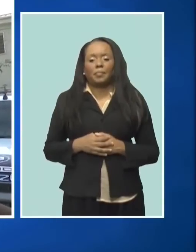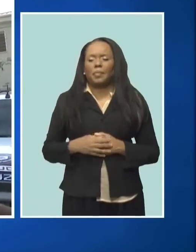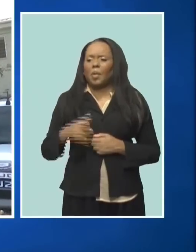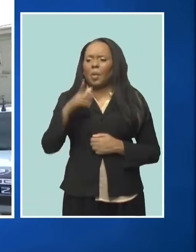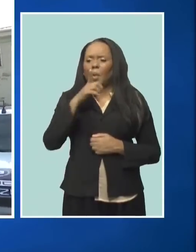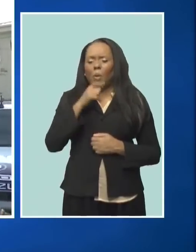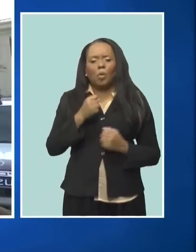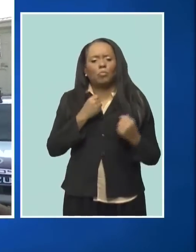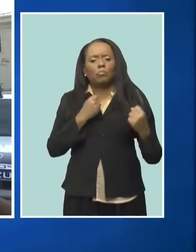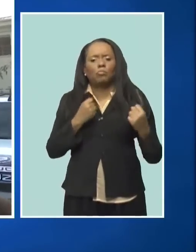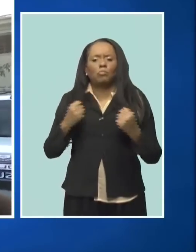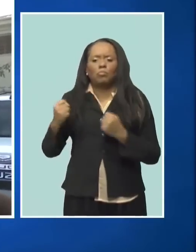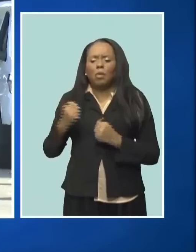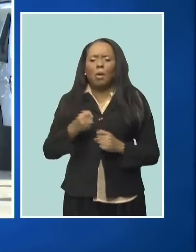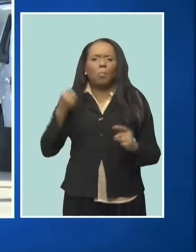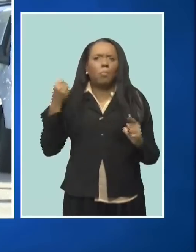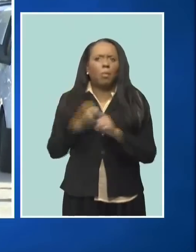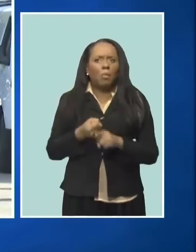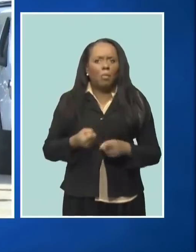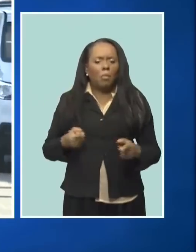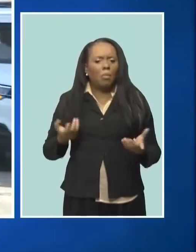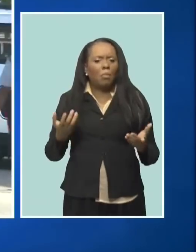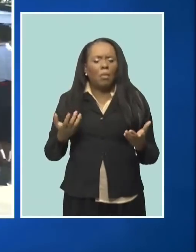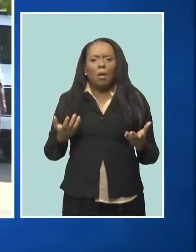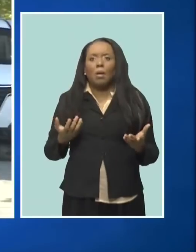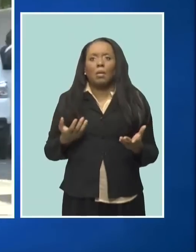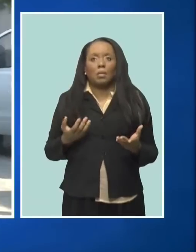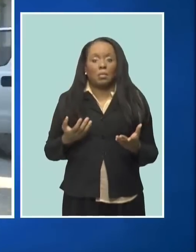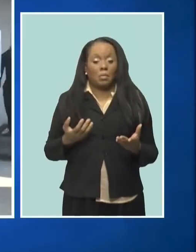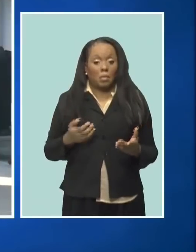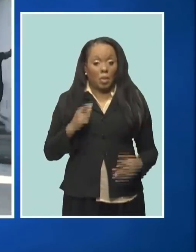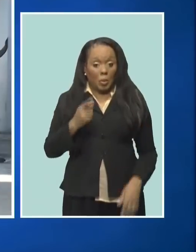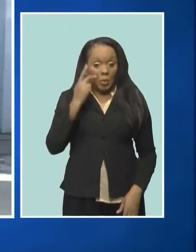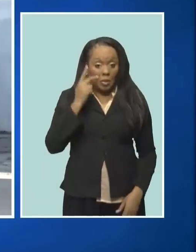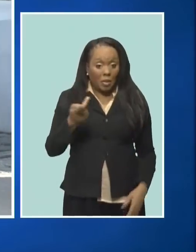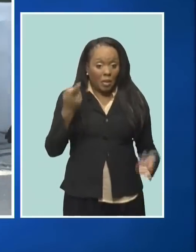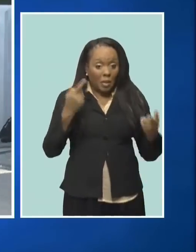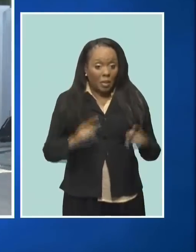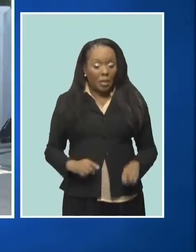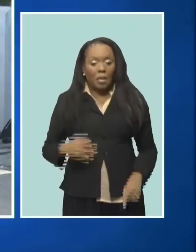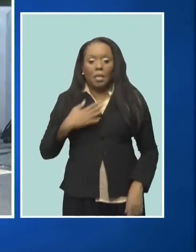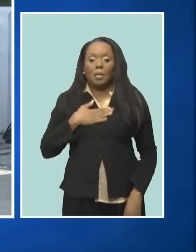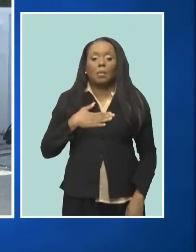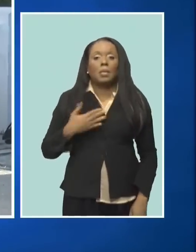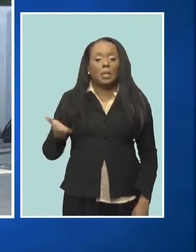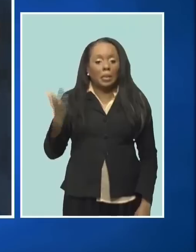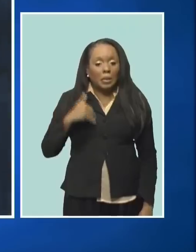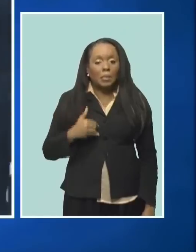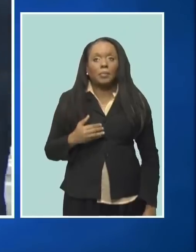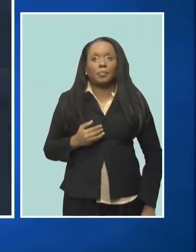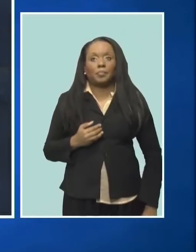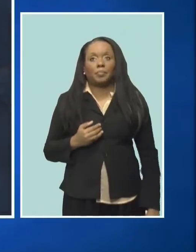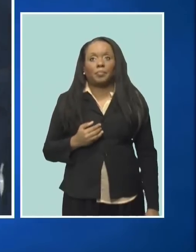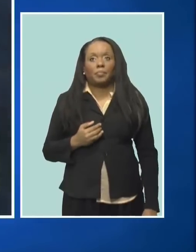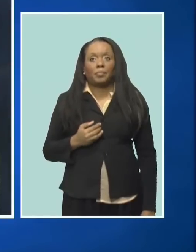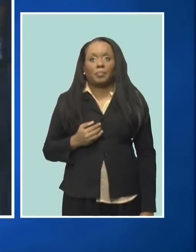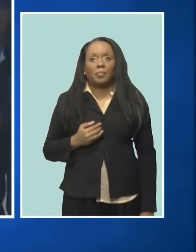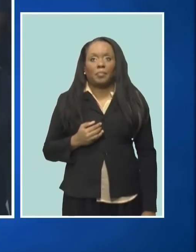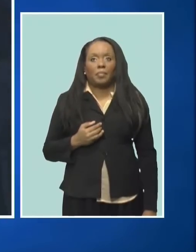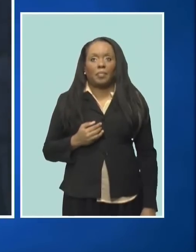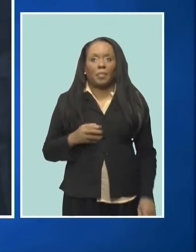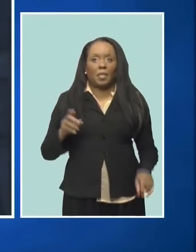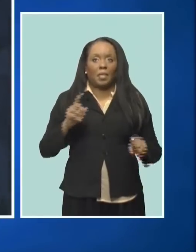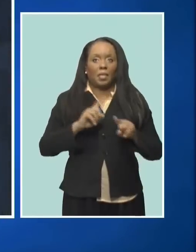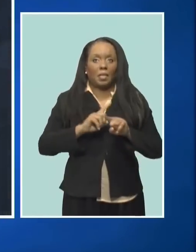horrific task? And police are appealing to eyewitnesses to come forward. We understand there were several persons along the